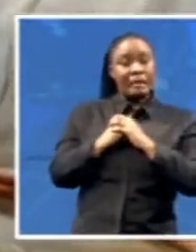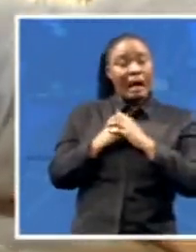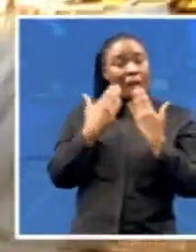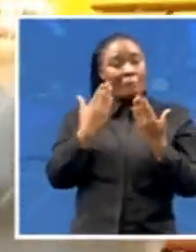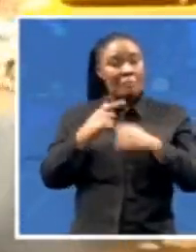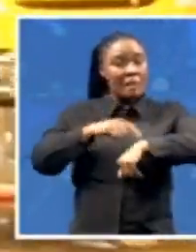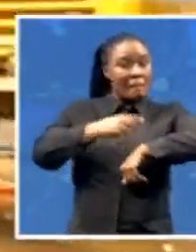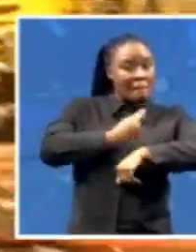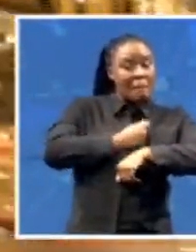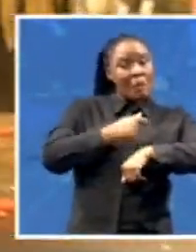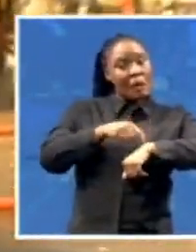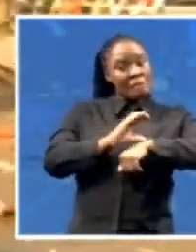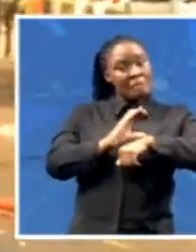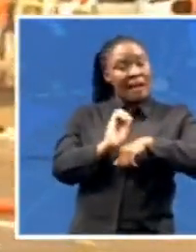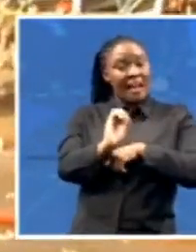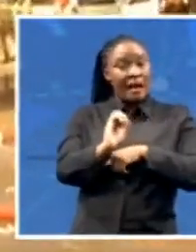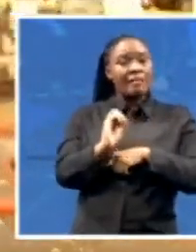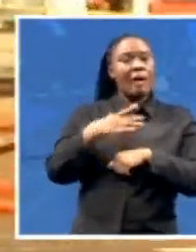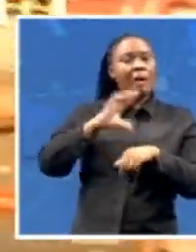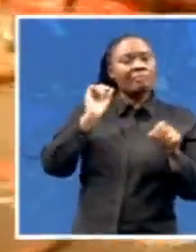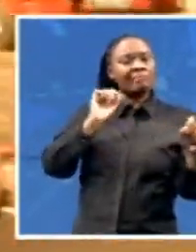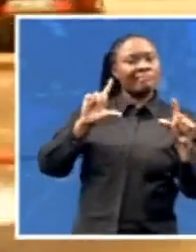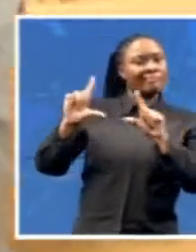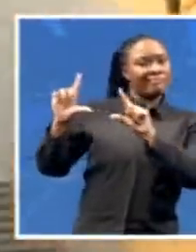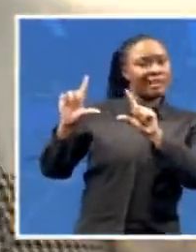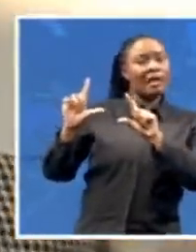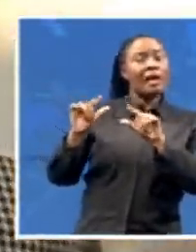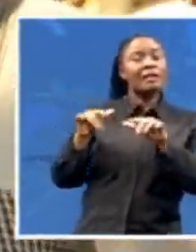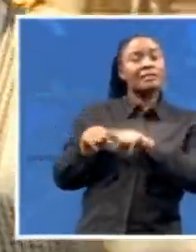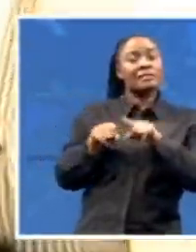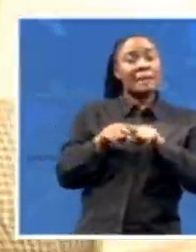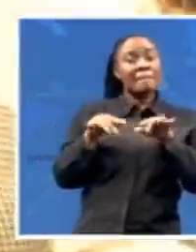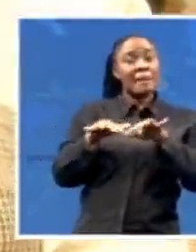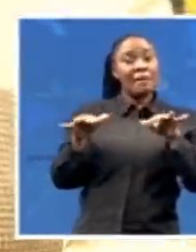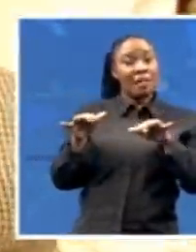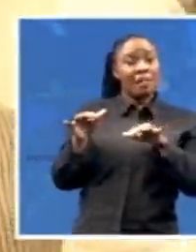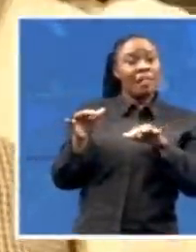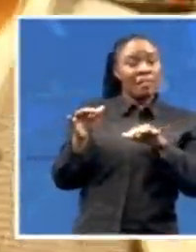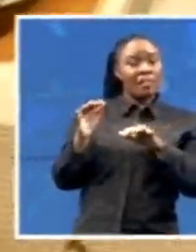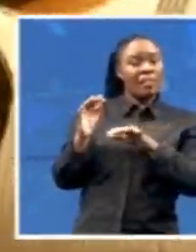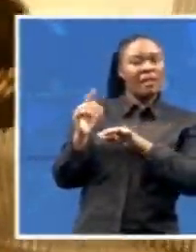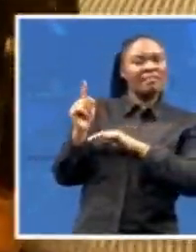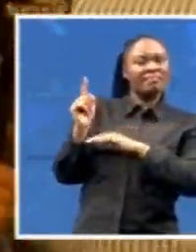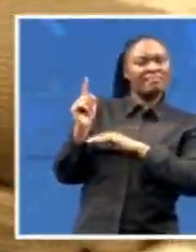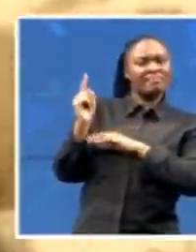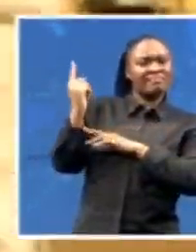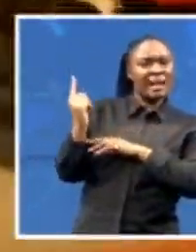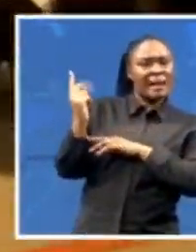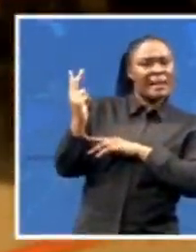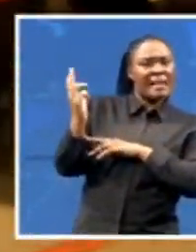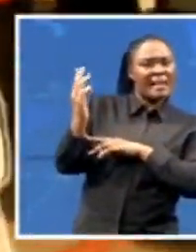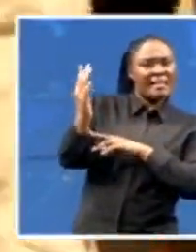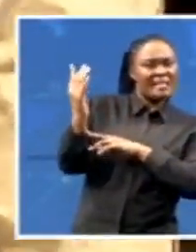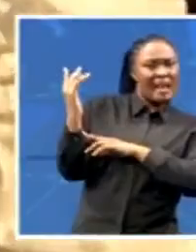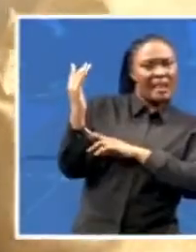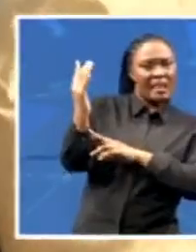of the bystanders here, just to hear from the residents of Mahikeng what they make about what we have just learned from the mayor. If we've